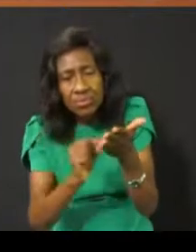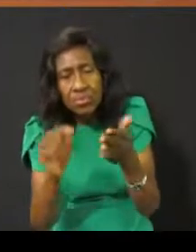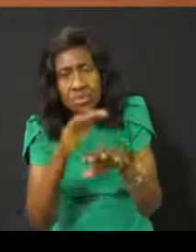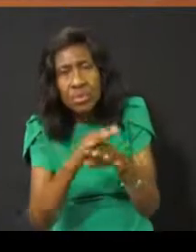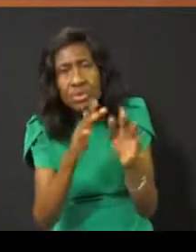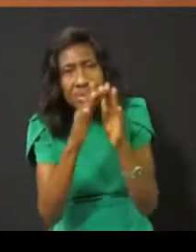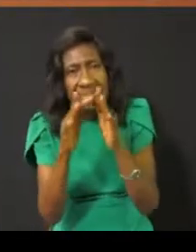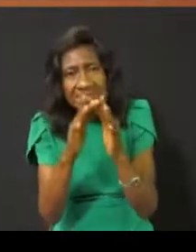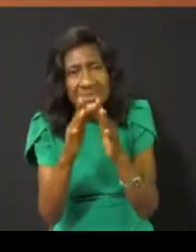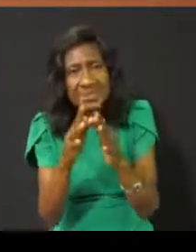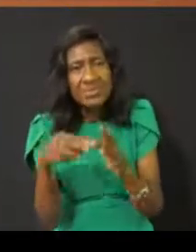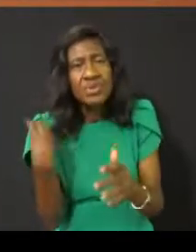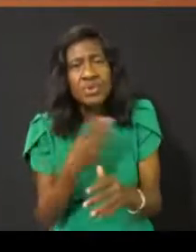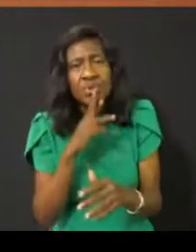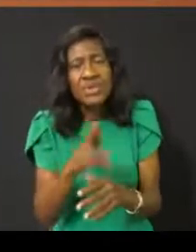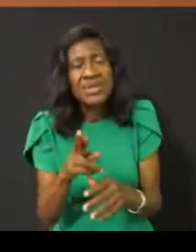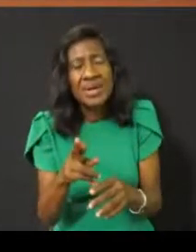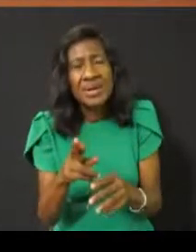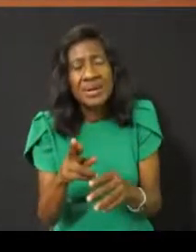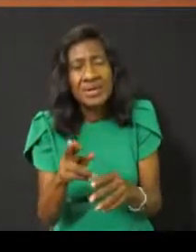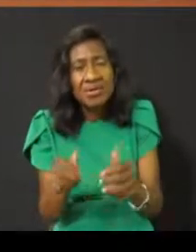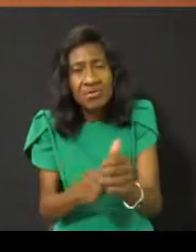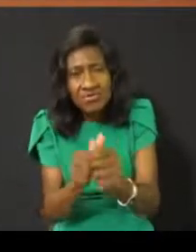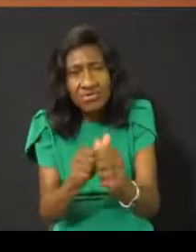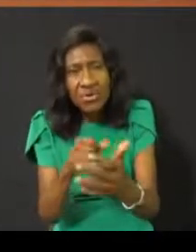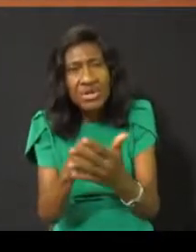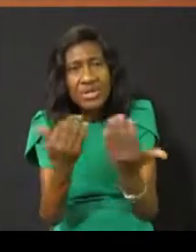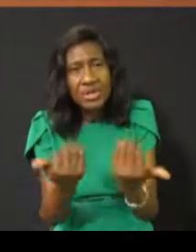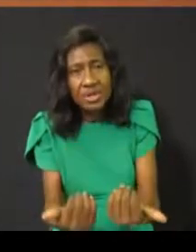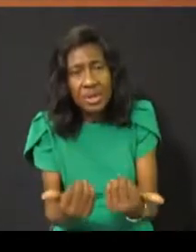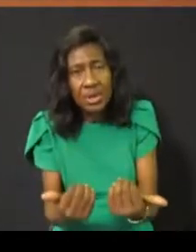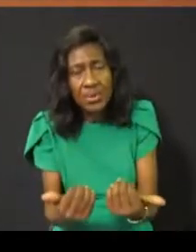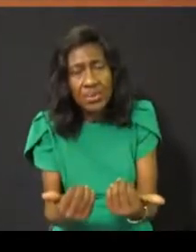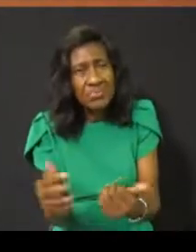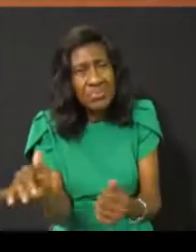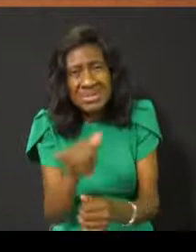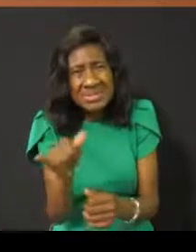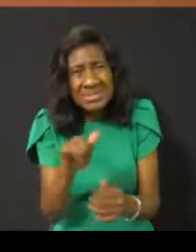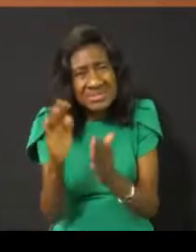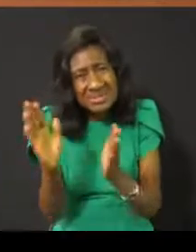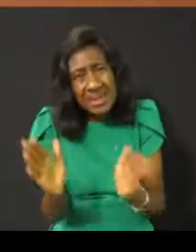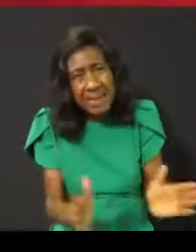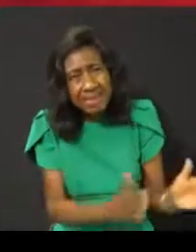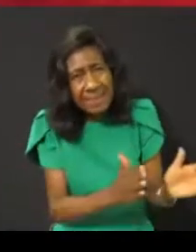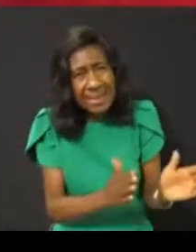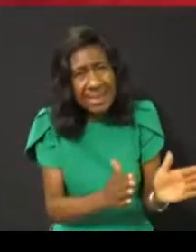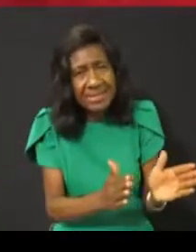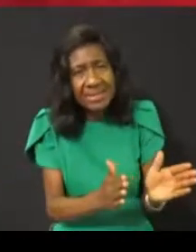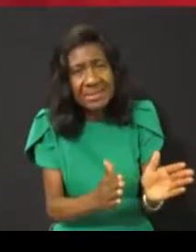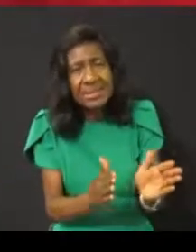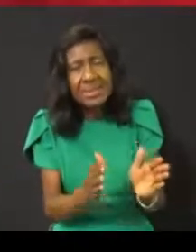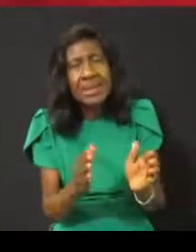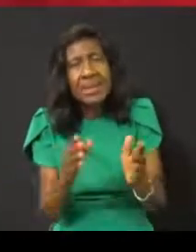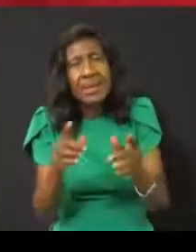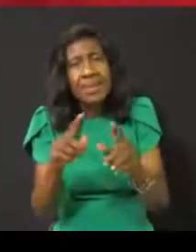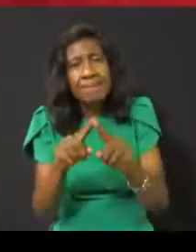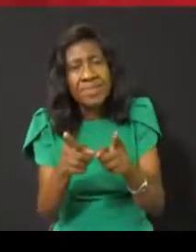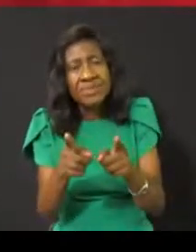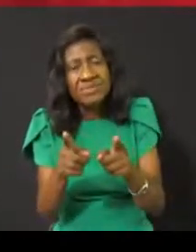we're following now in terms of the very high level, except what the Premier said just now in terms of us